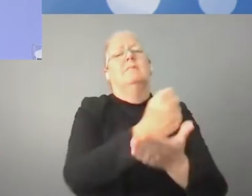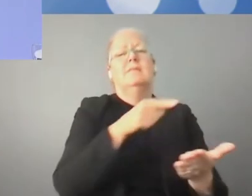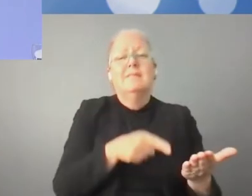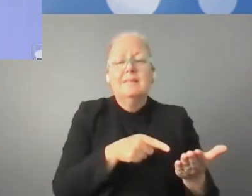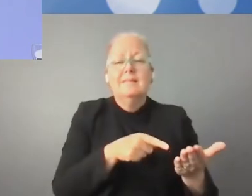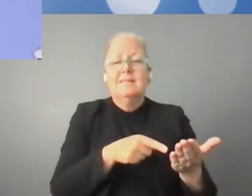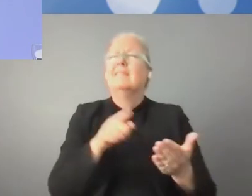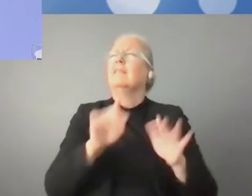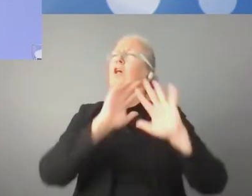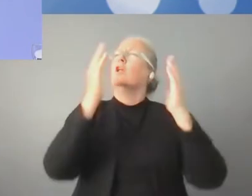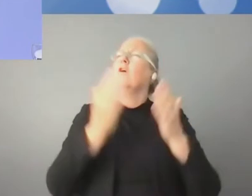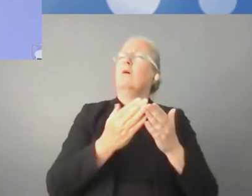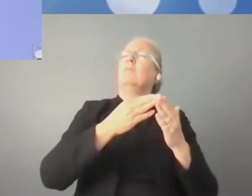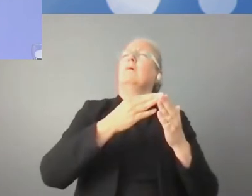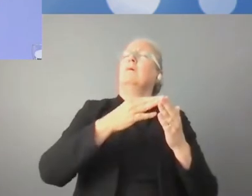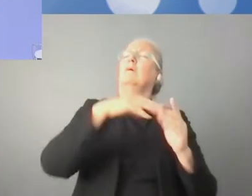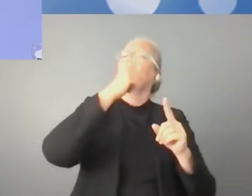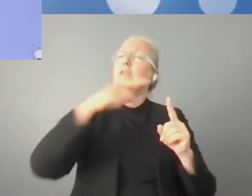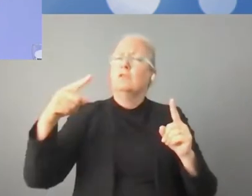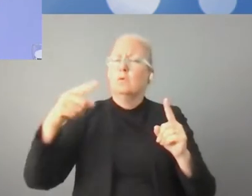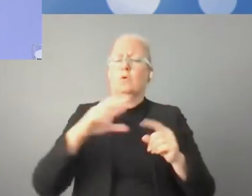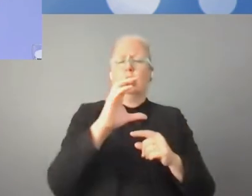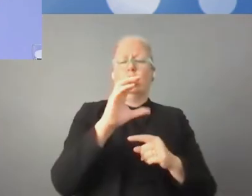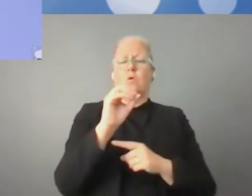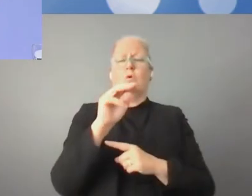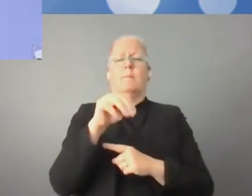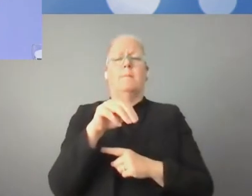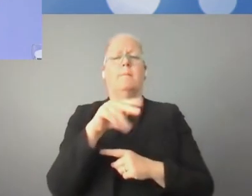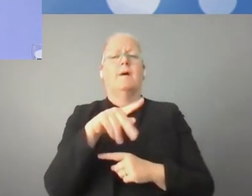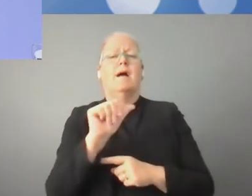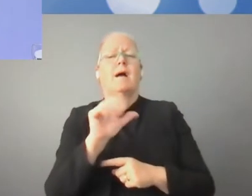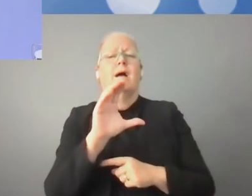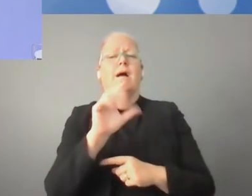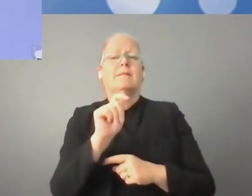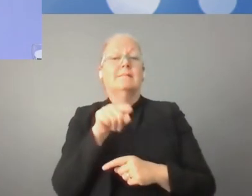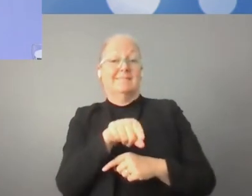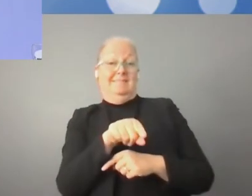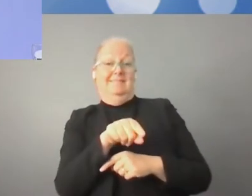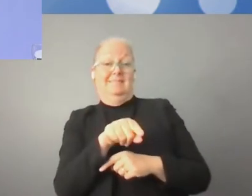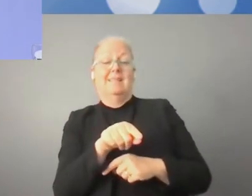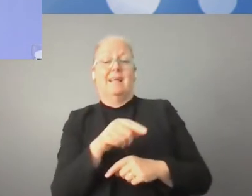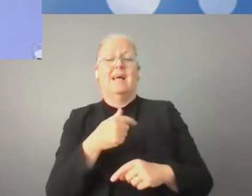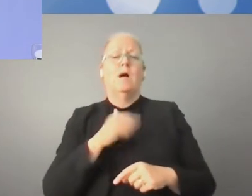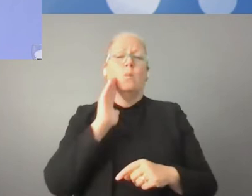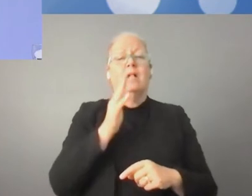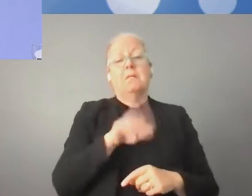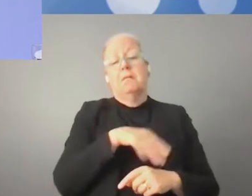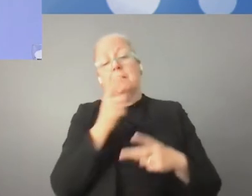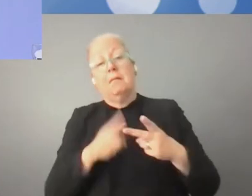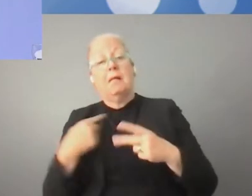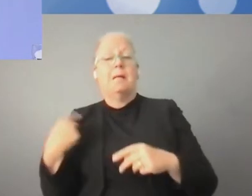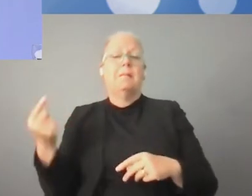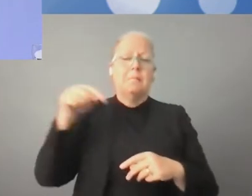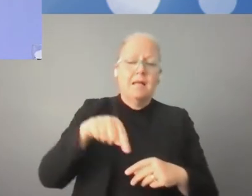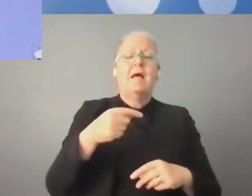digital compact in the year 2023 and i will come back to that in the second round maybe and tell you a little bit more about